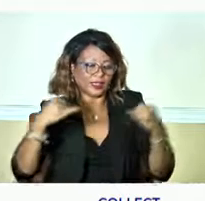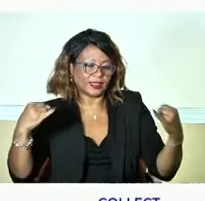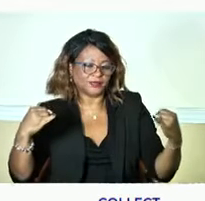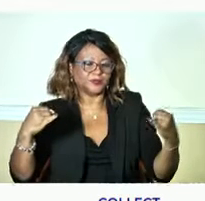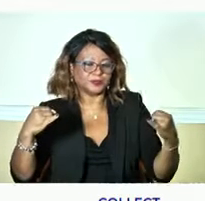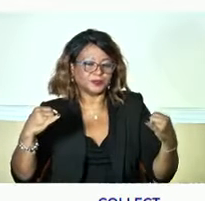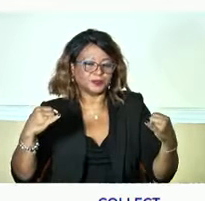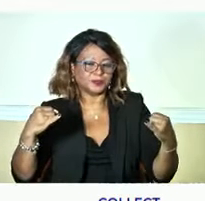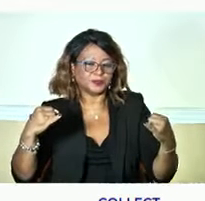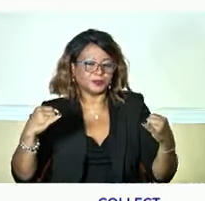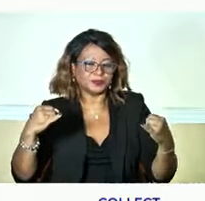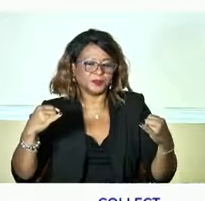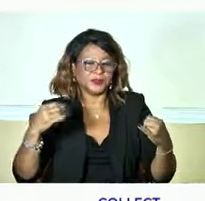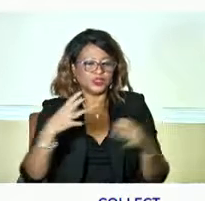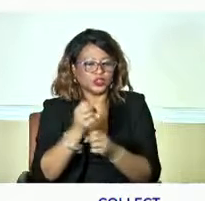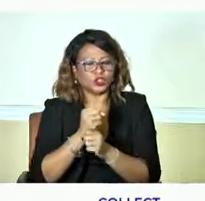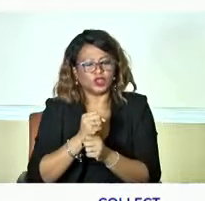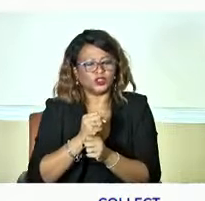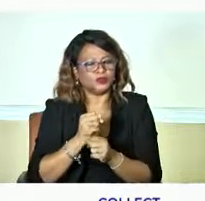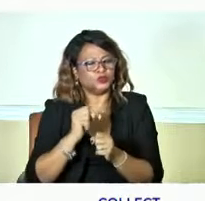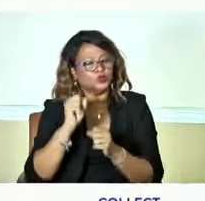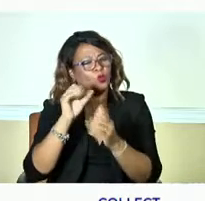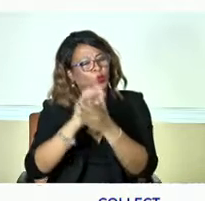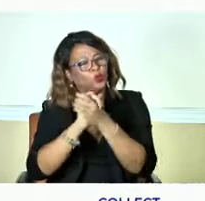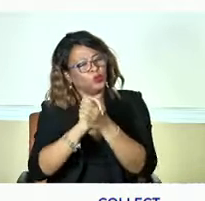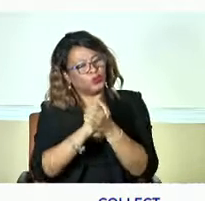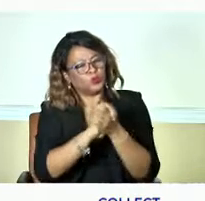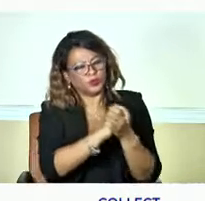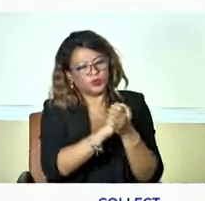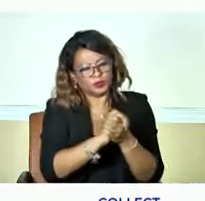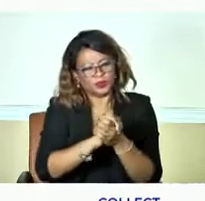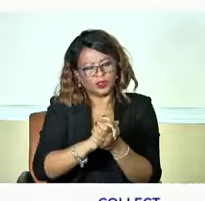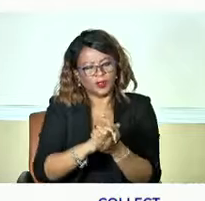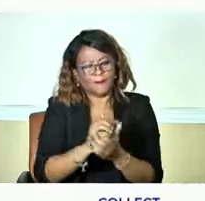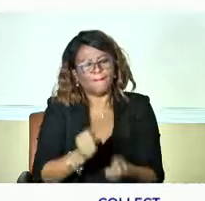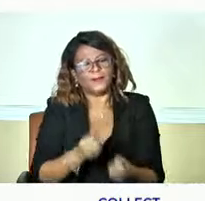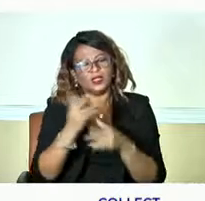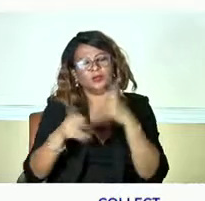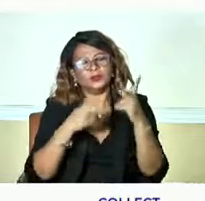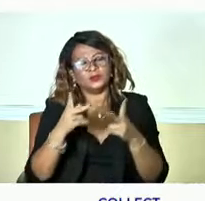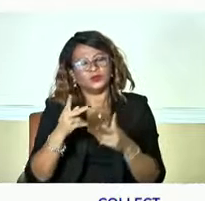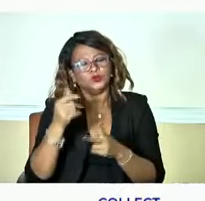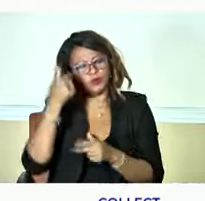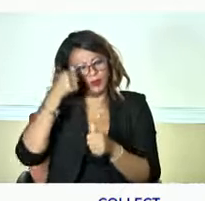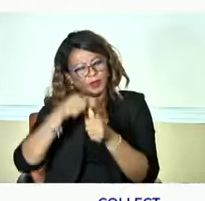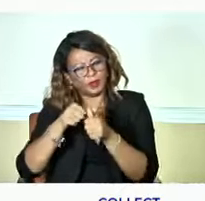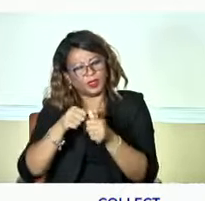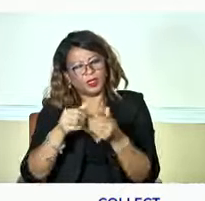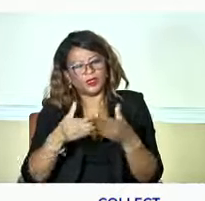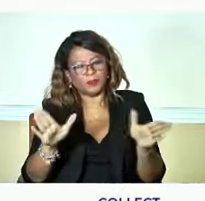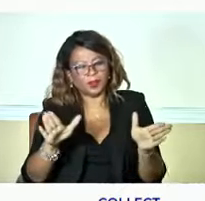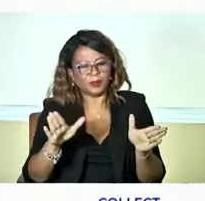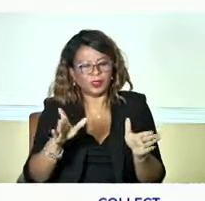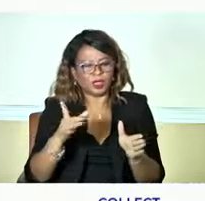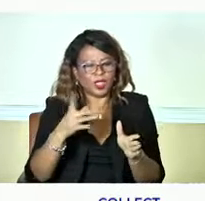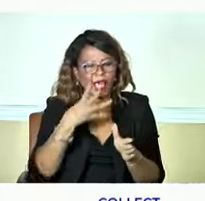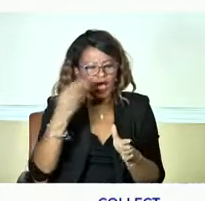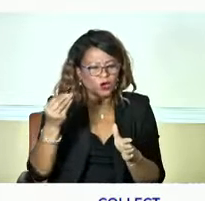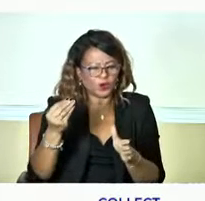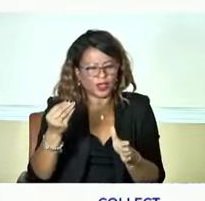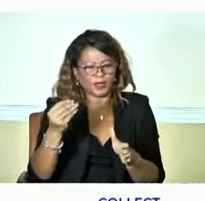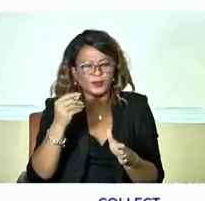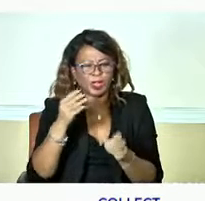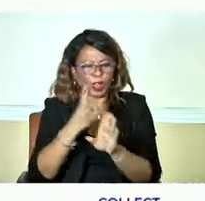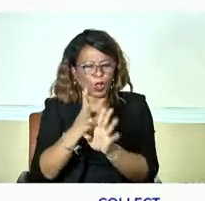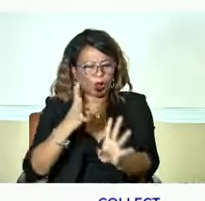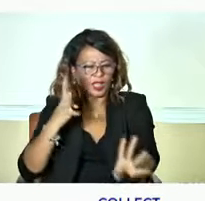It has gotten rave reviews. Many recall the public outcry with long